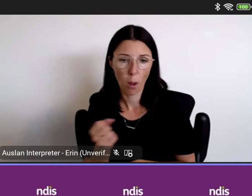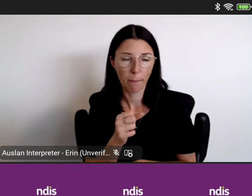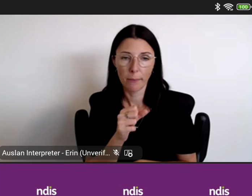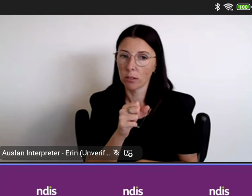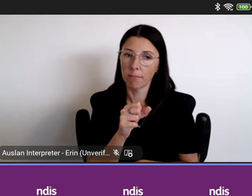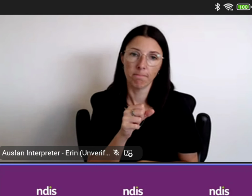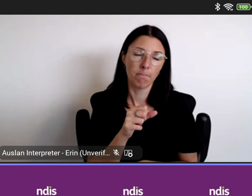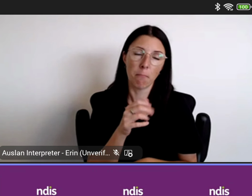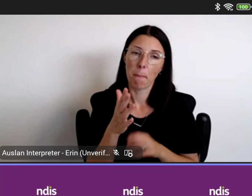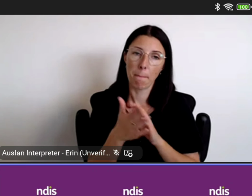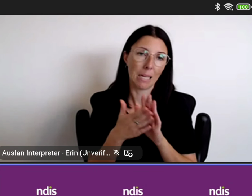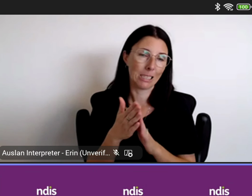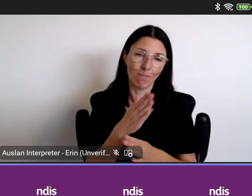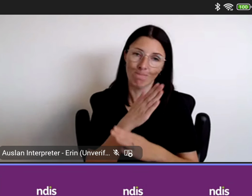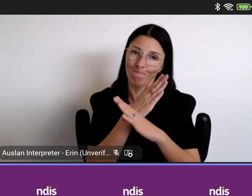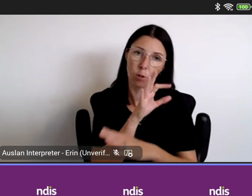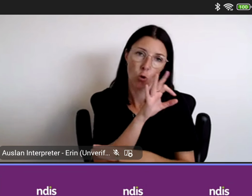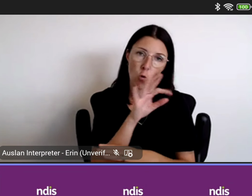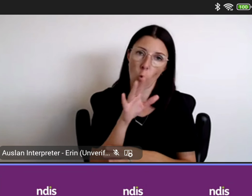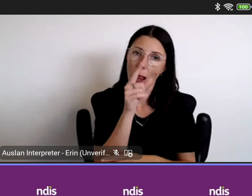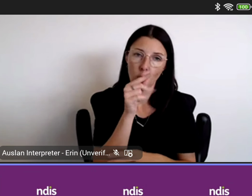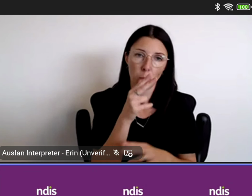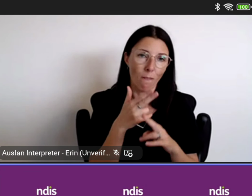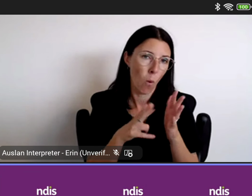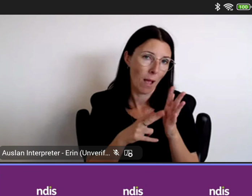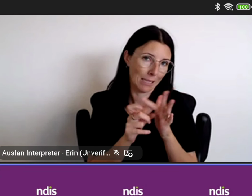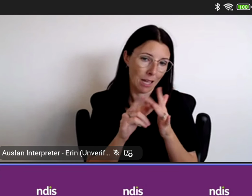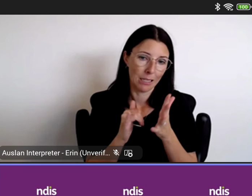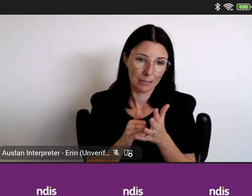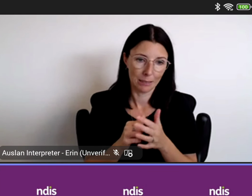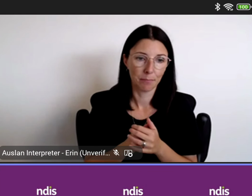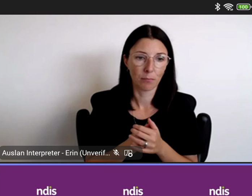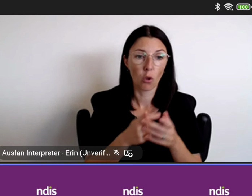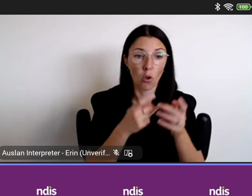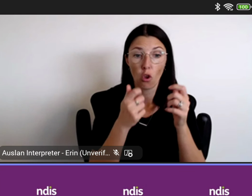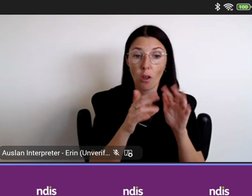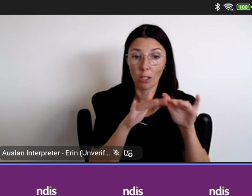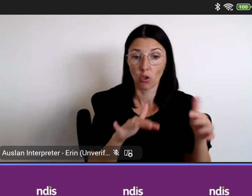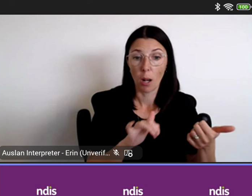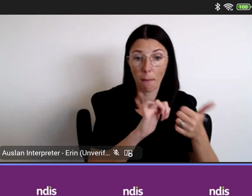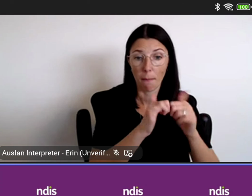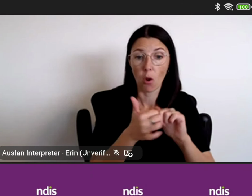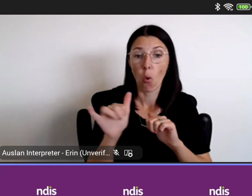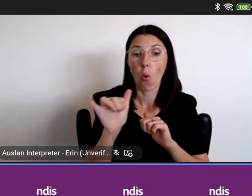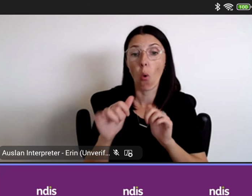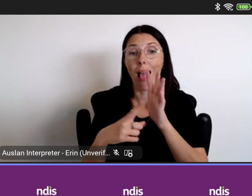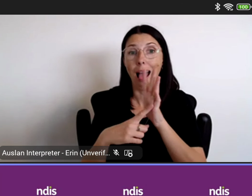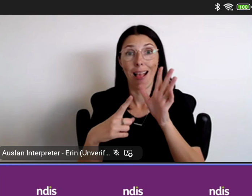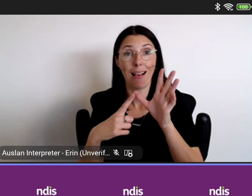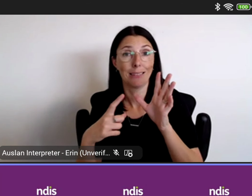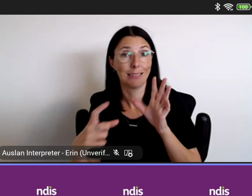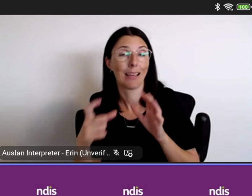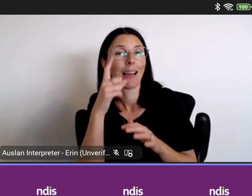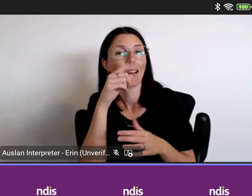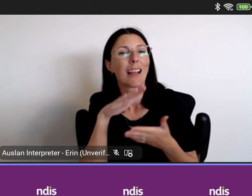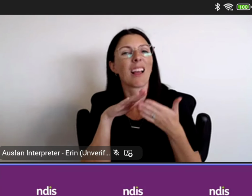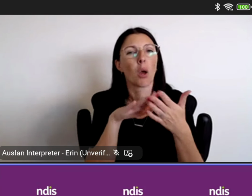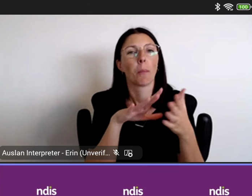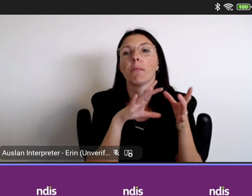for the NDIS, but an early childhood partner or local area coordinator can help you connect with